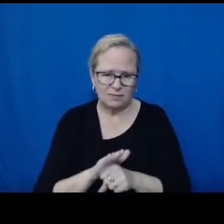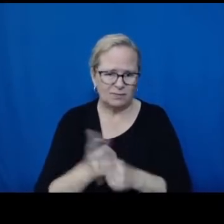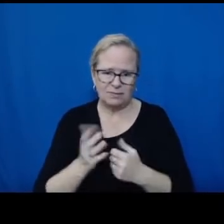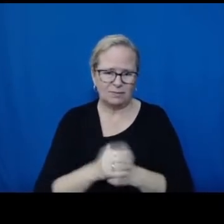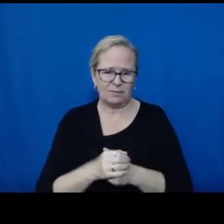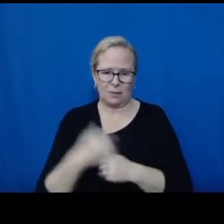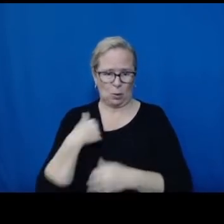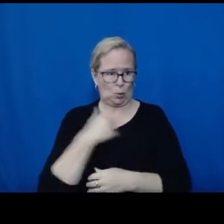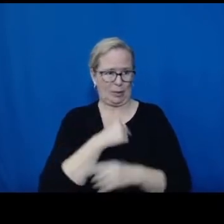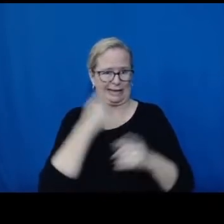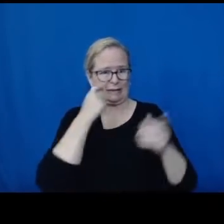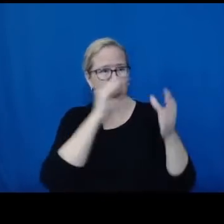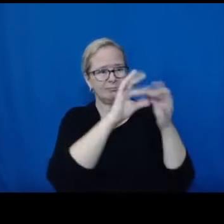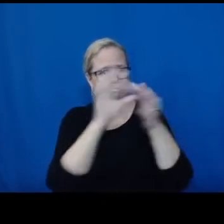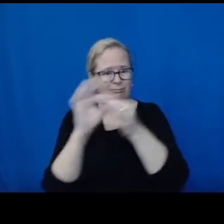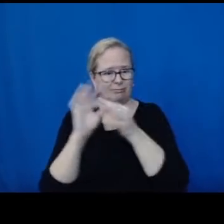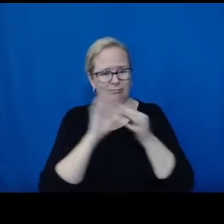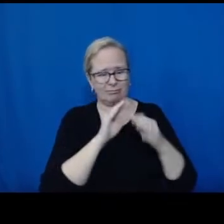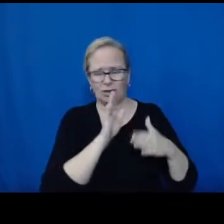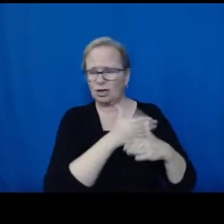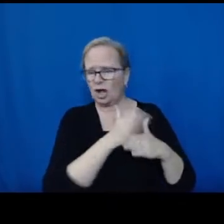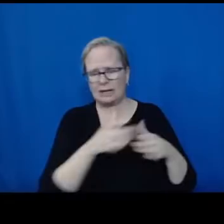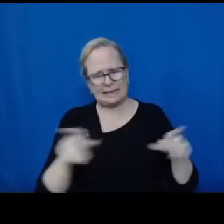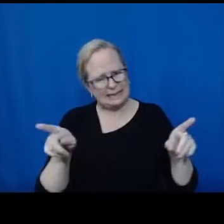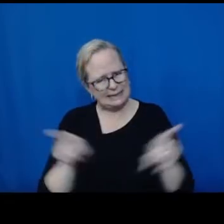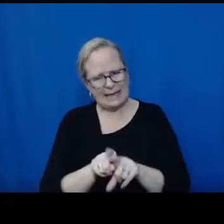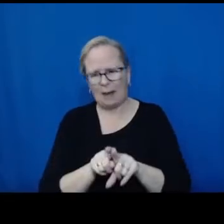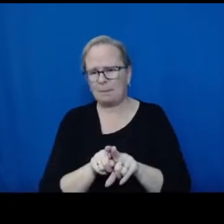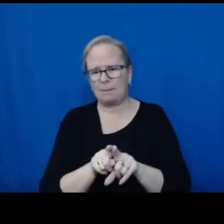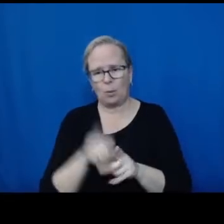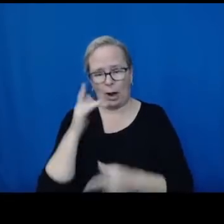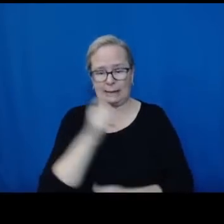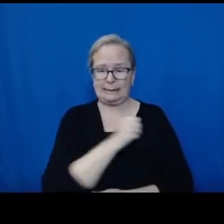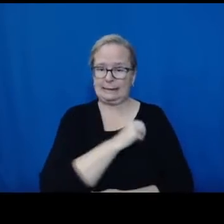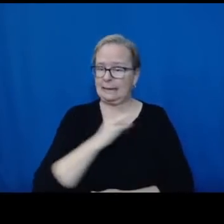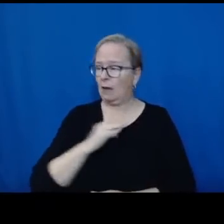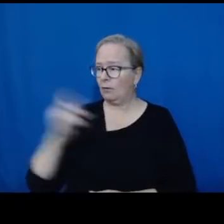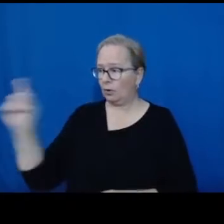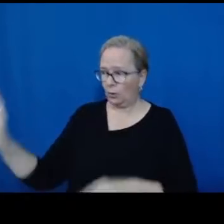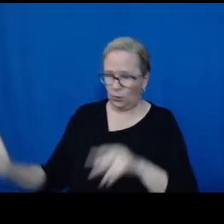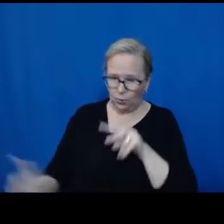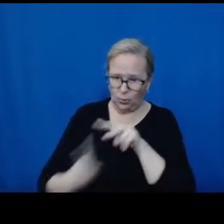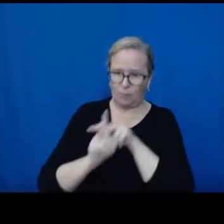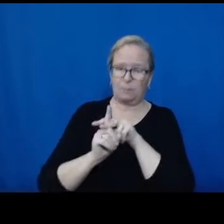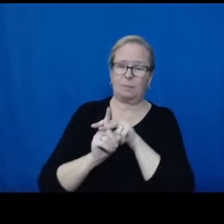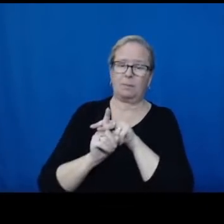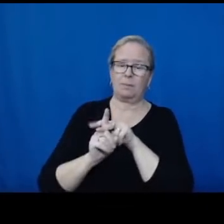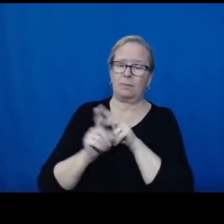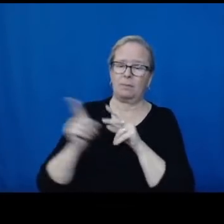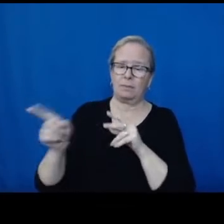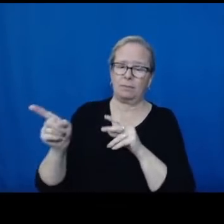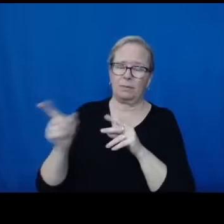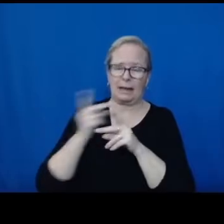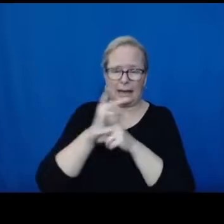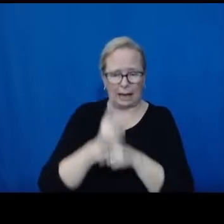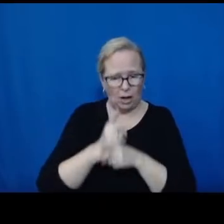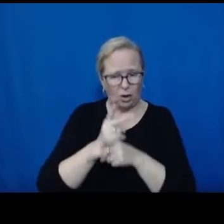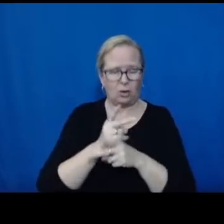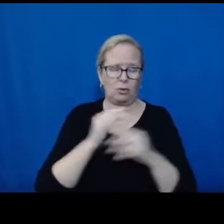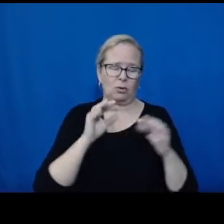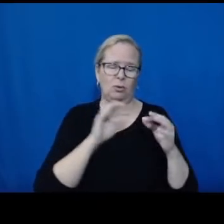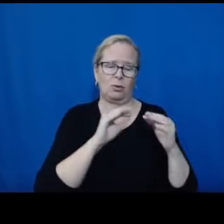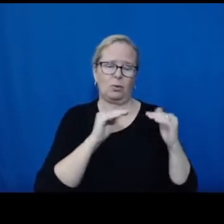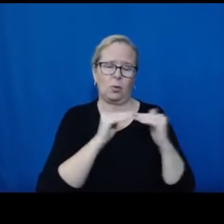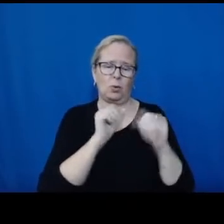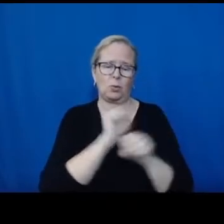we share the same sentiments. Staff are coming to work because they care about their coworkers more than